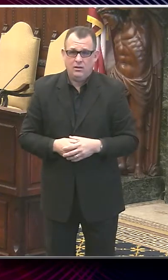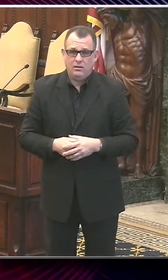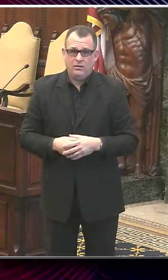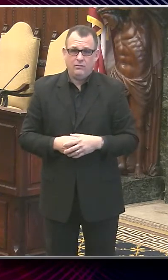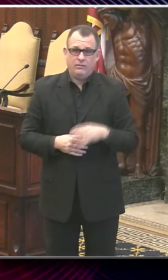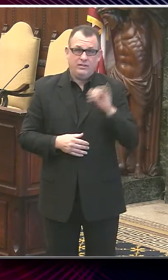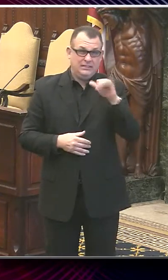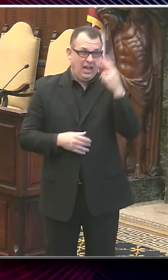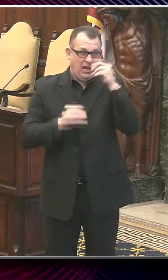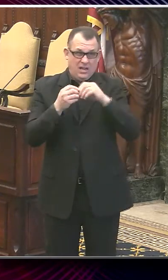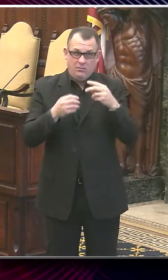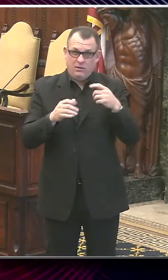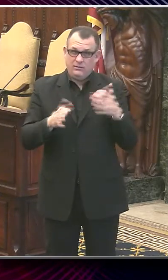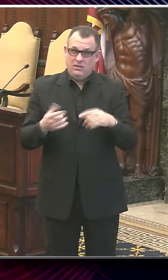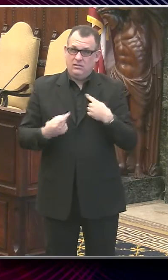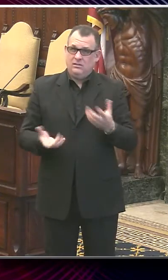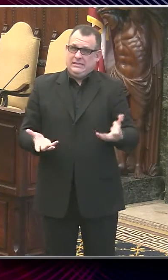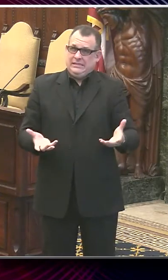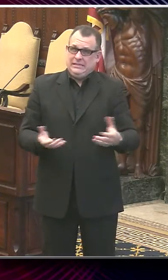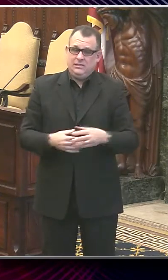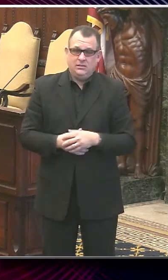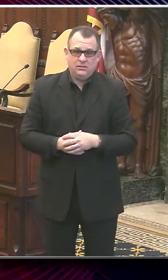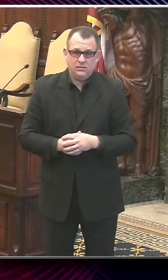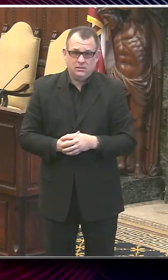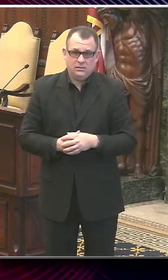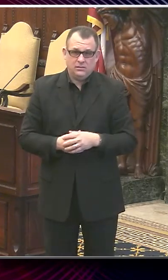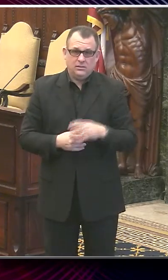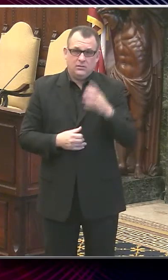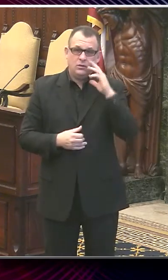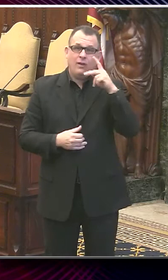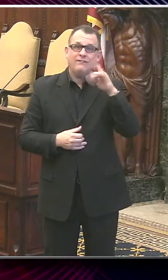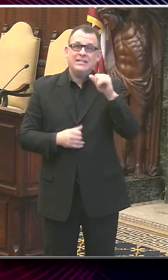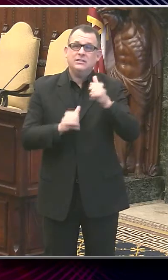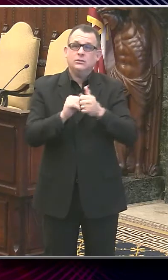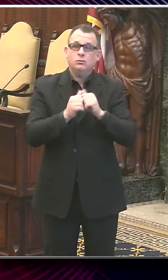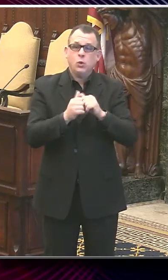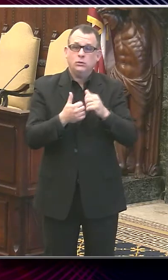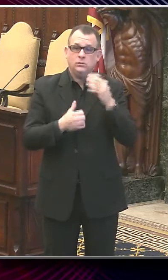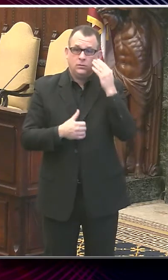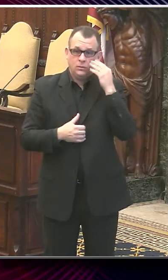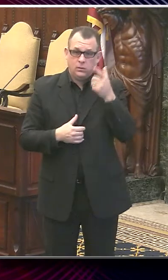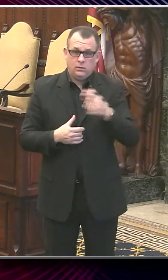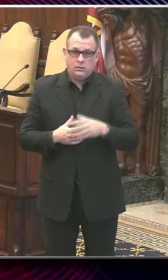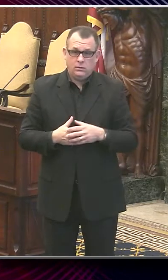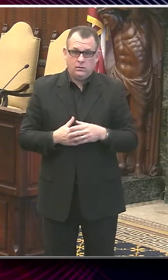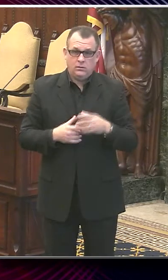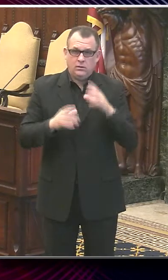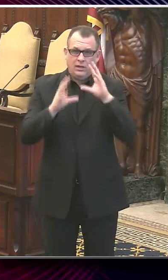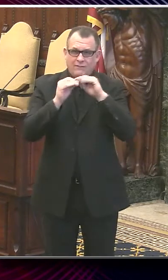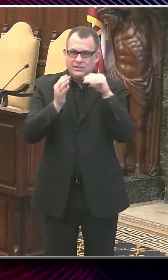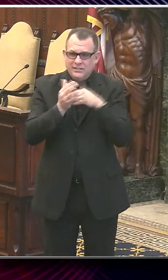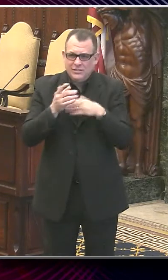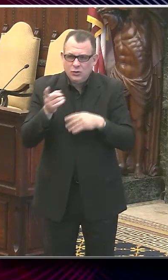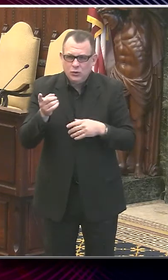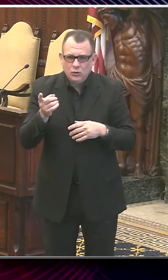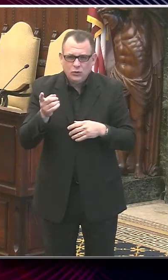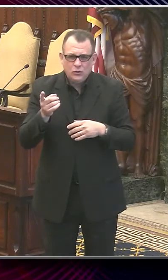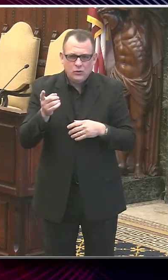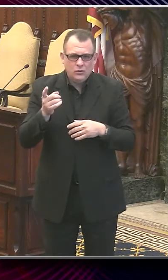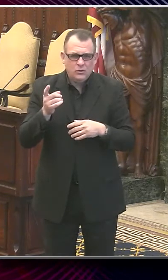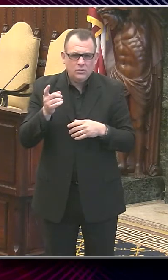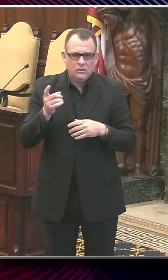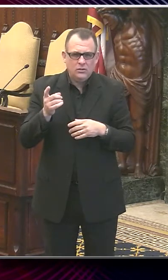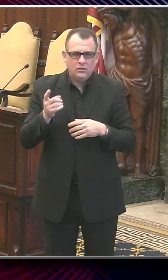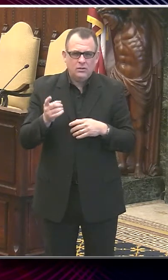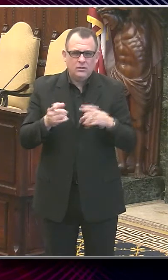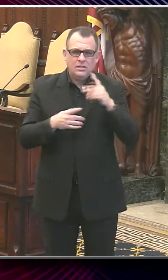Now, let me talk about our federally supported sites. The Center City Vaccination Center at the Convention Center is now in the period where we're